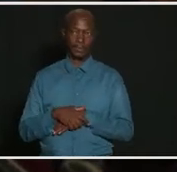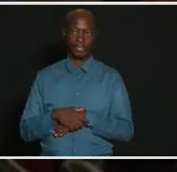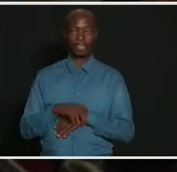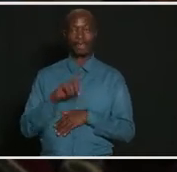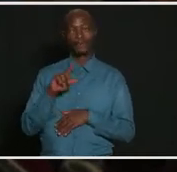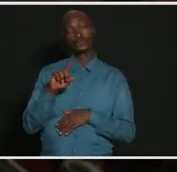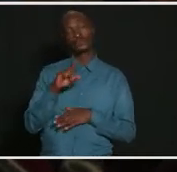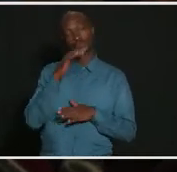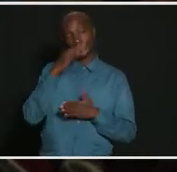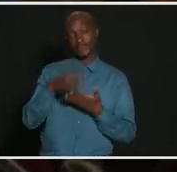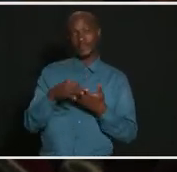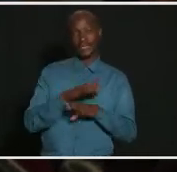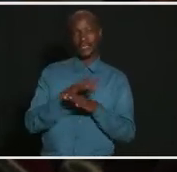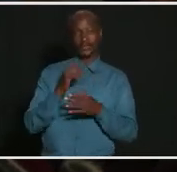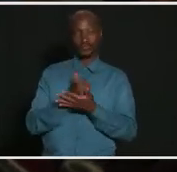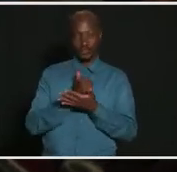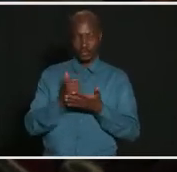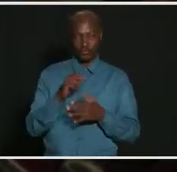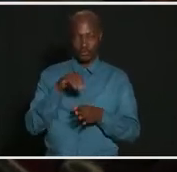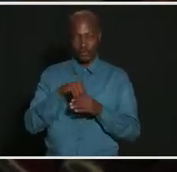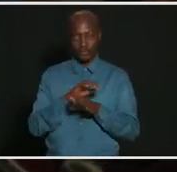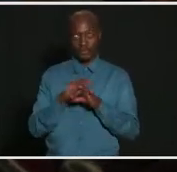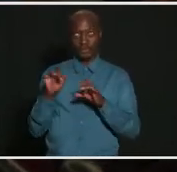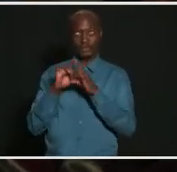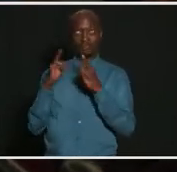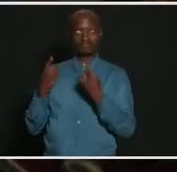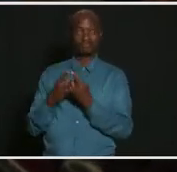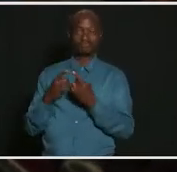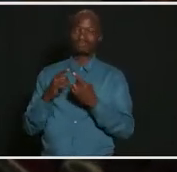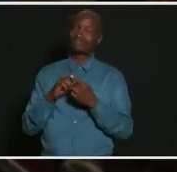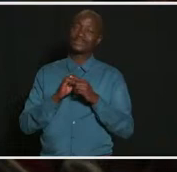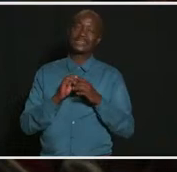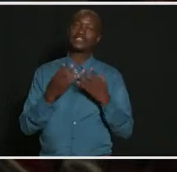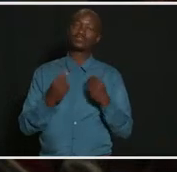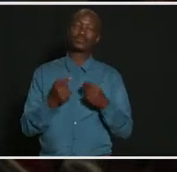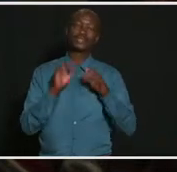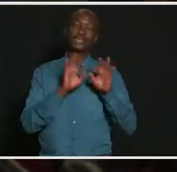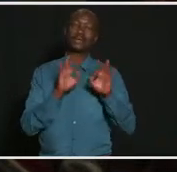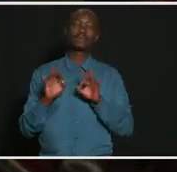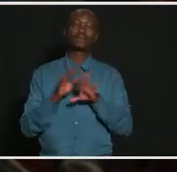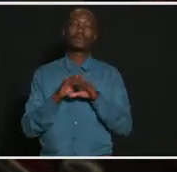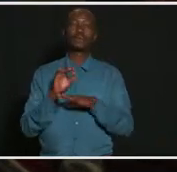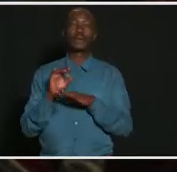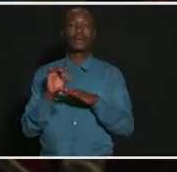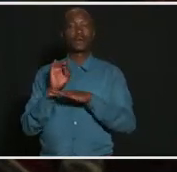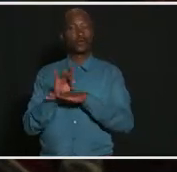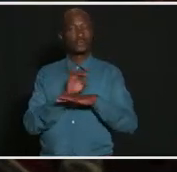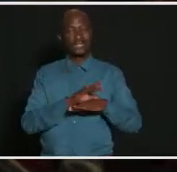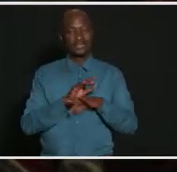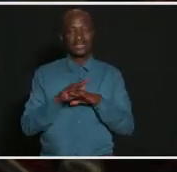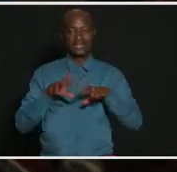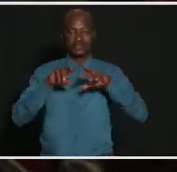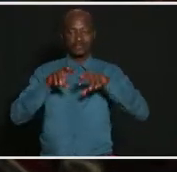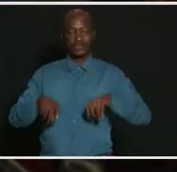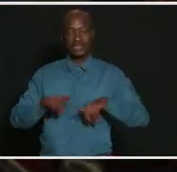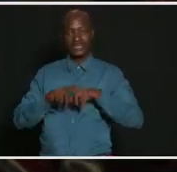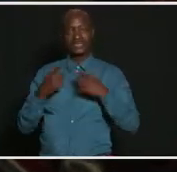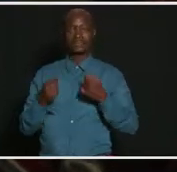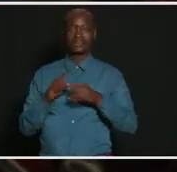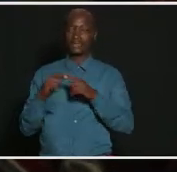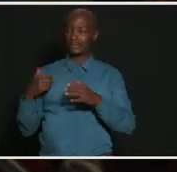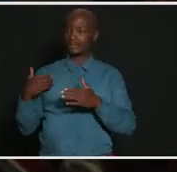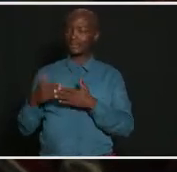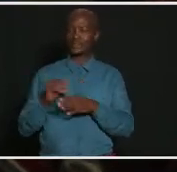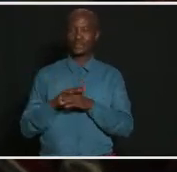registering with the Department I feel that there has been there has not been a proper consultative research that has been done